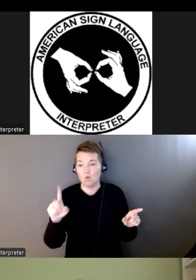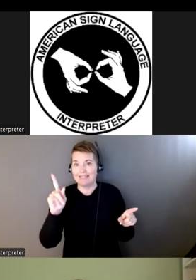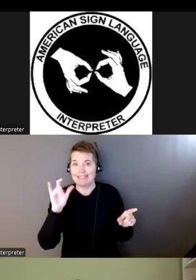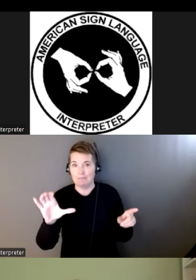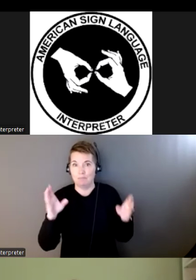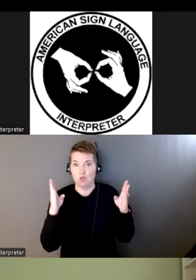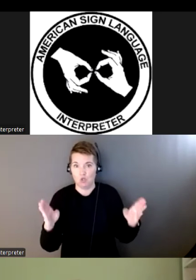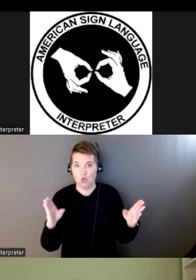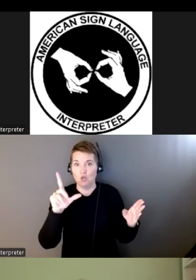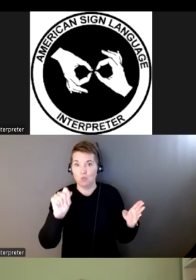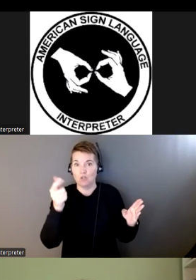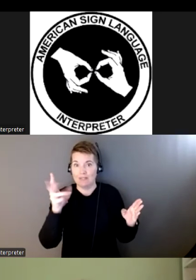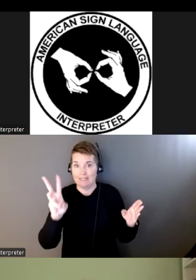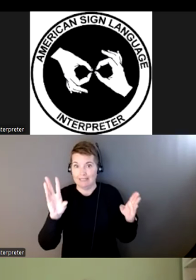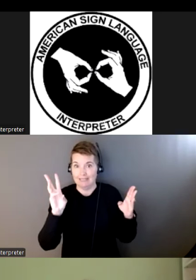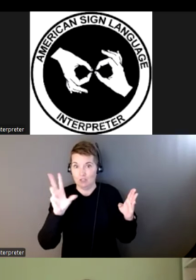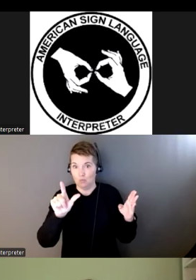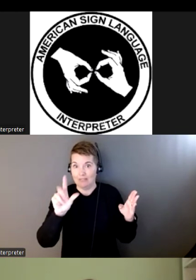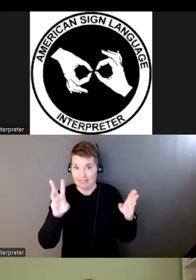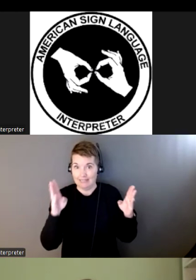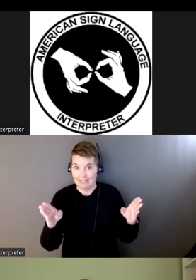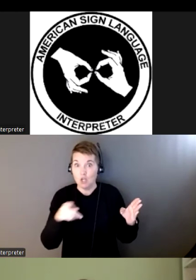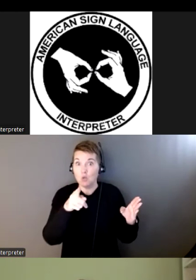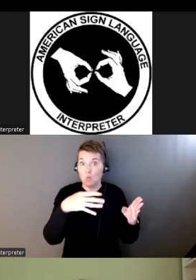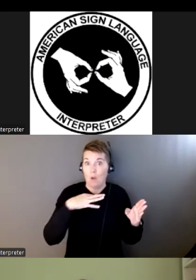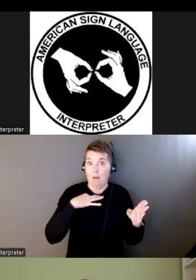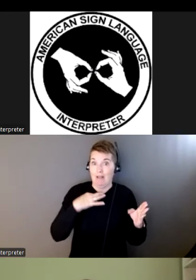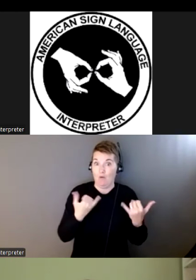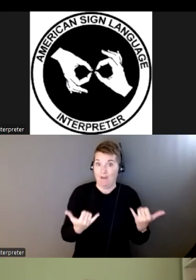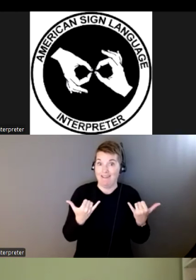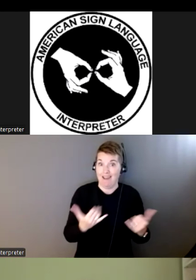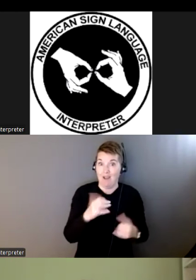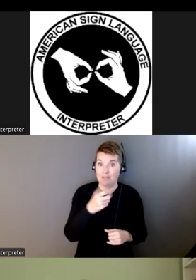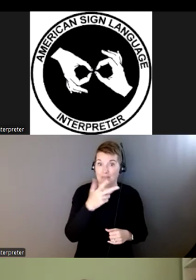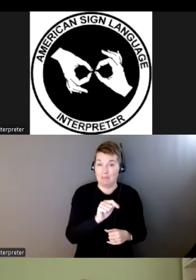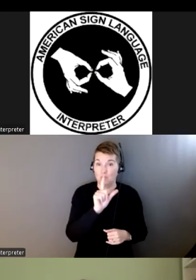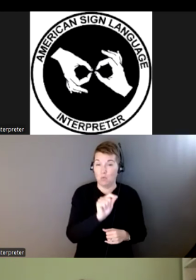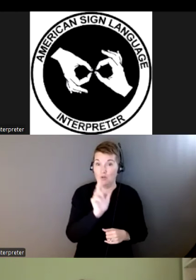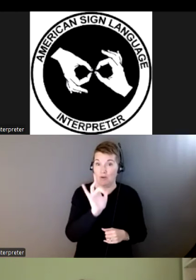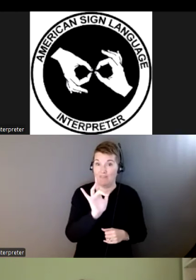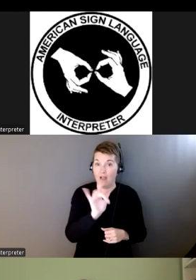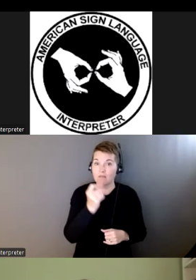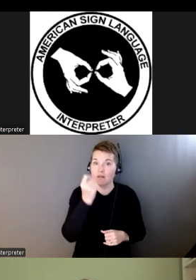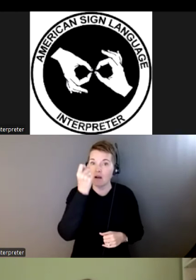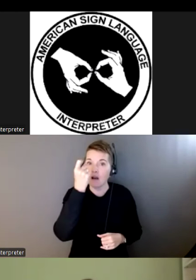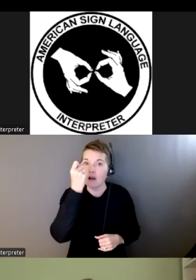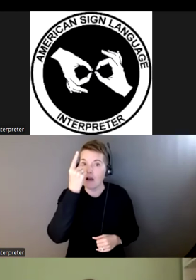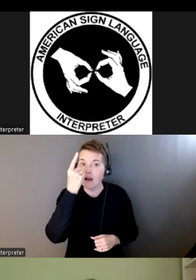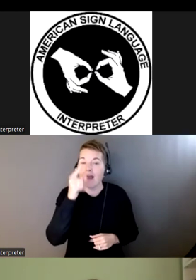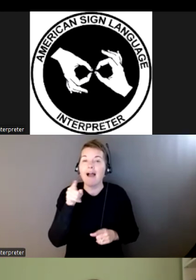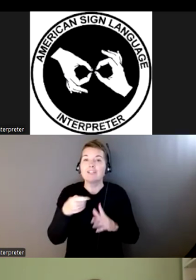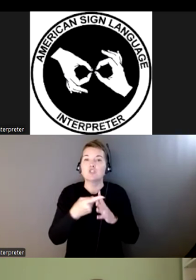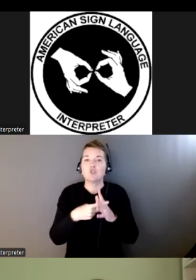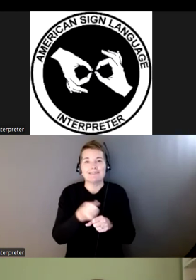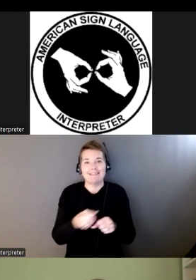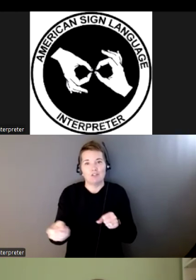to point out that even though you're applying in September 2025, this is for the projects taking place next year, and